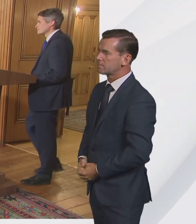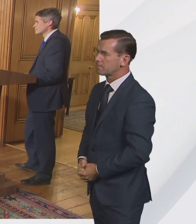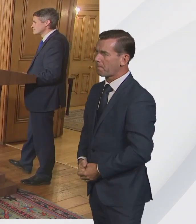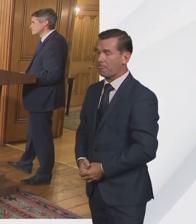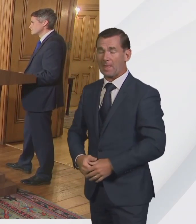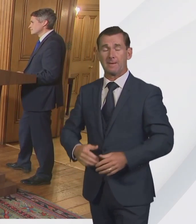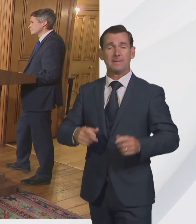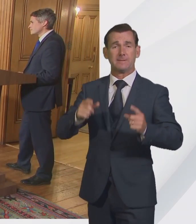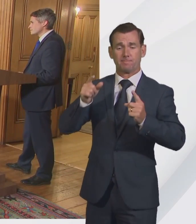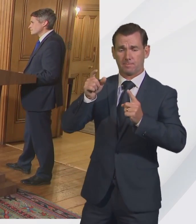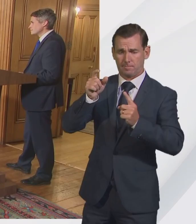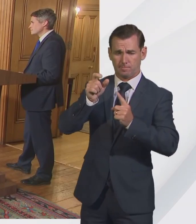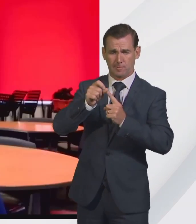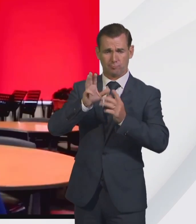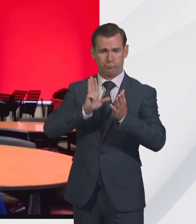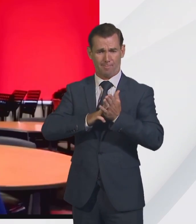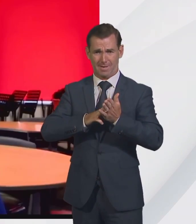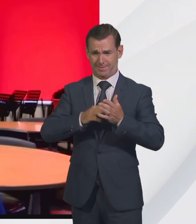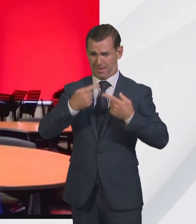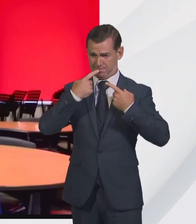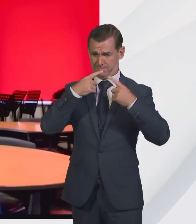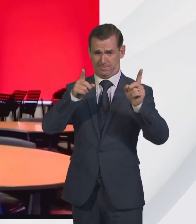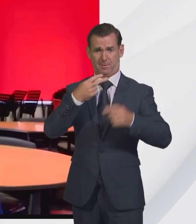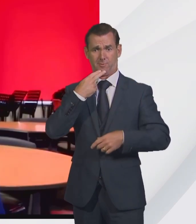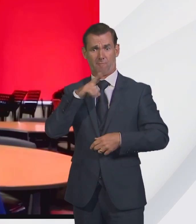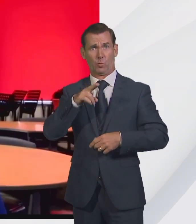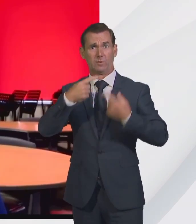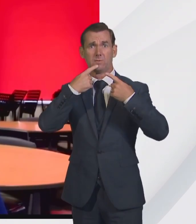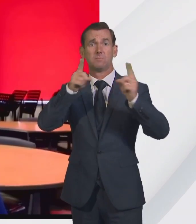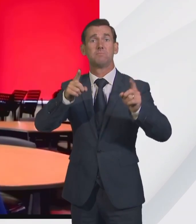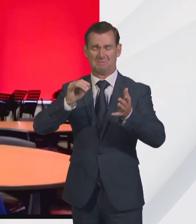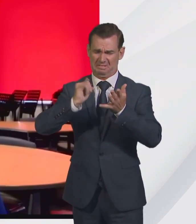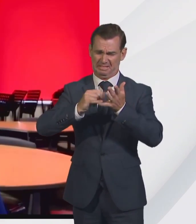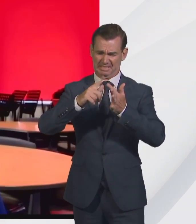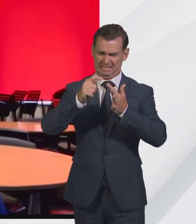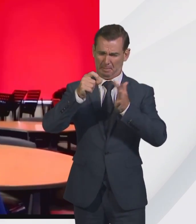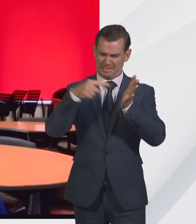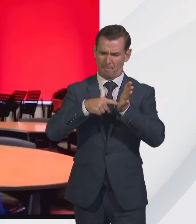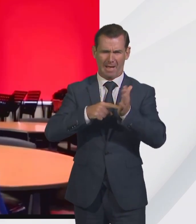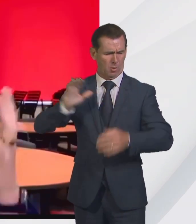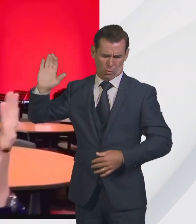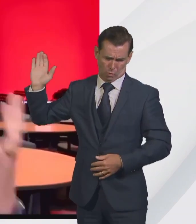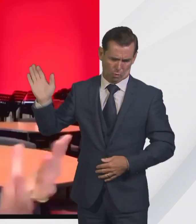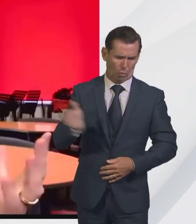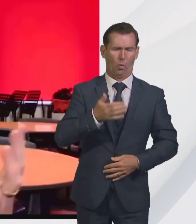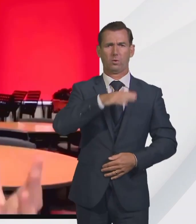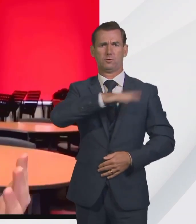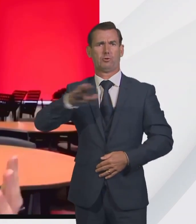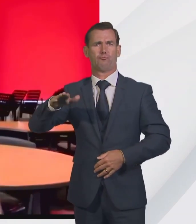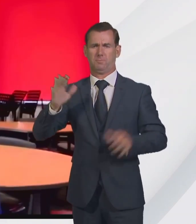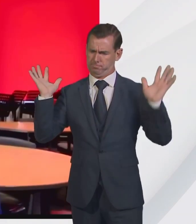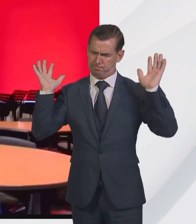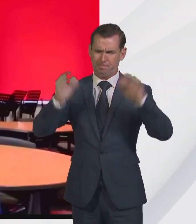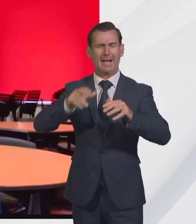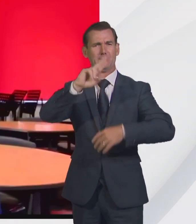Minister today has said that by September, all pupils will be back in schools like this